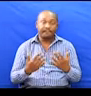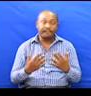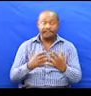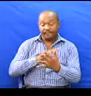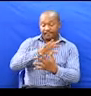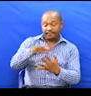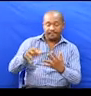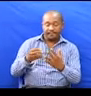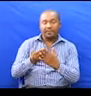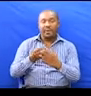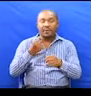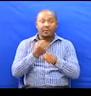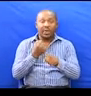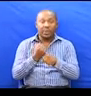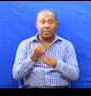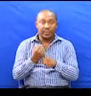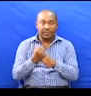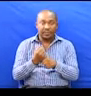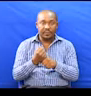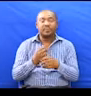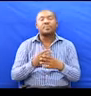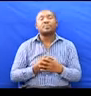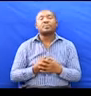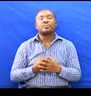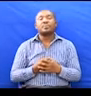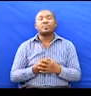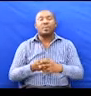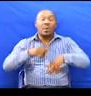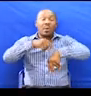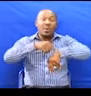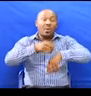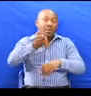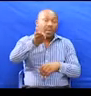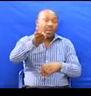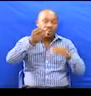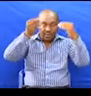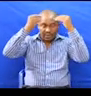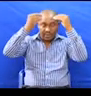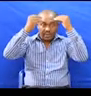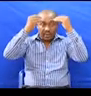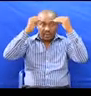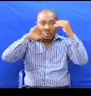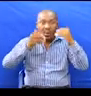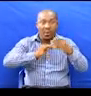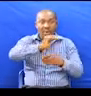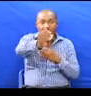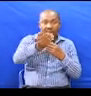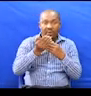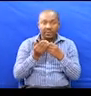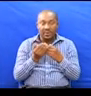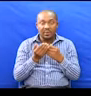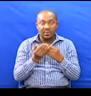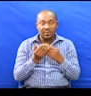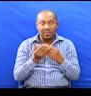the functions. So when you are studying, when you will be revising lipids, you are